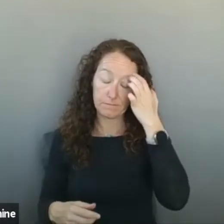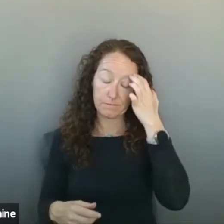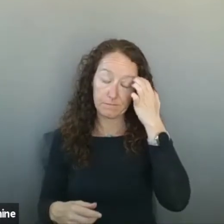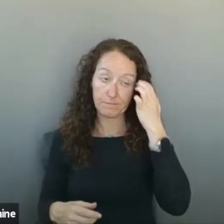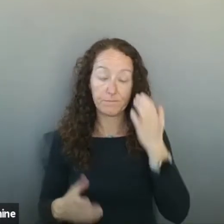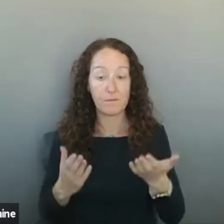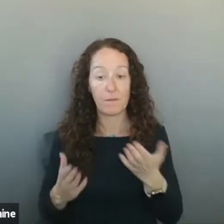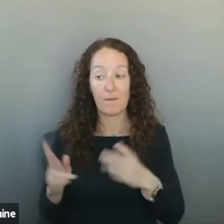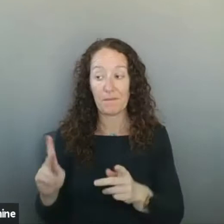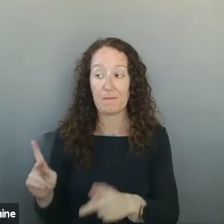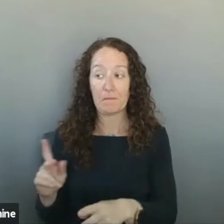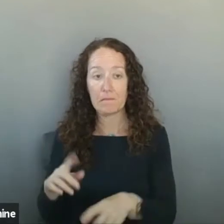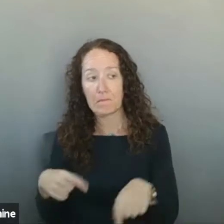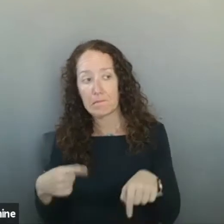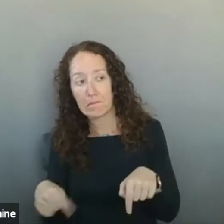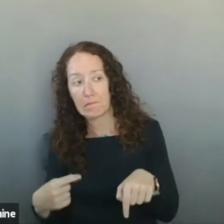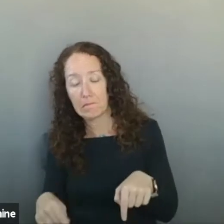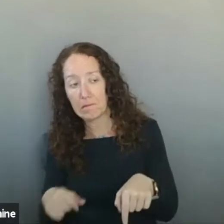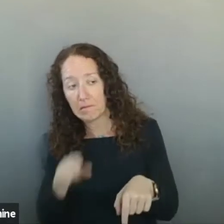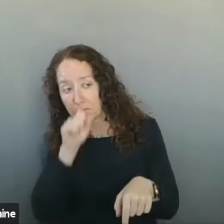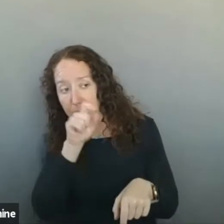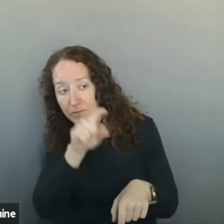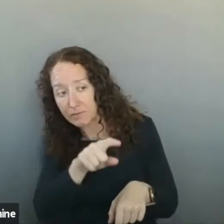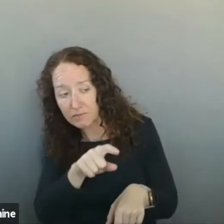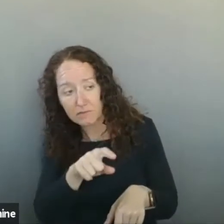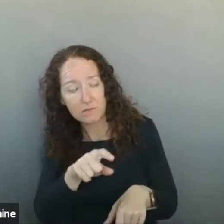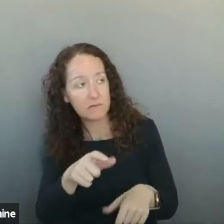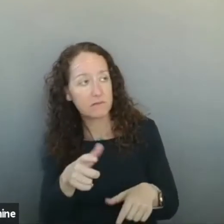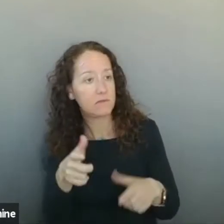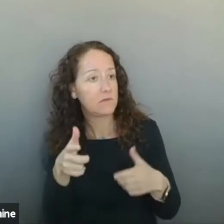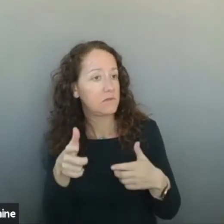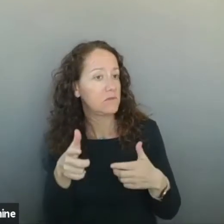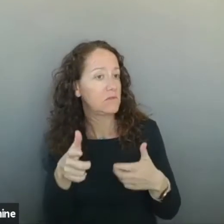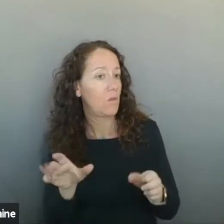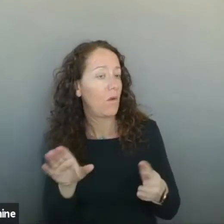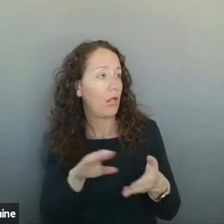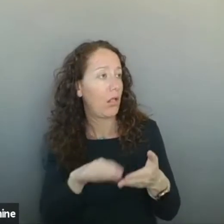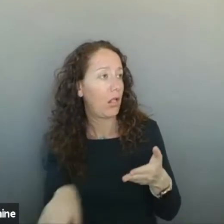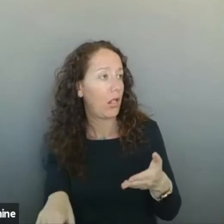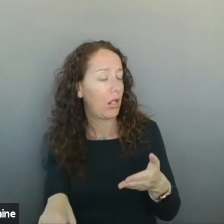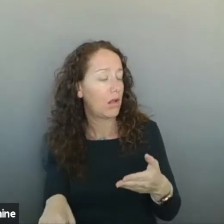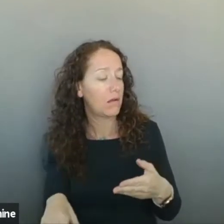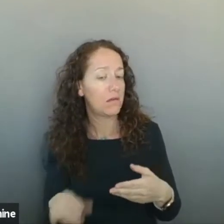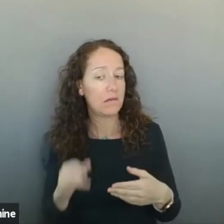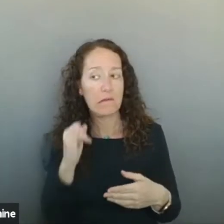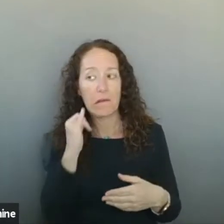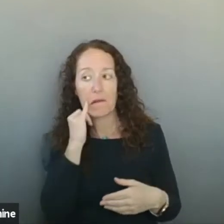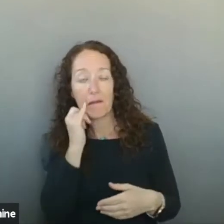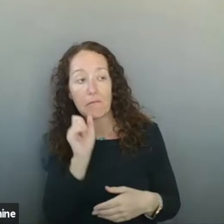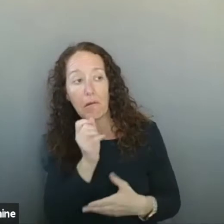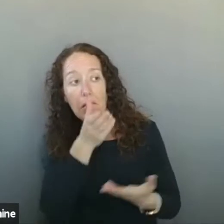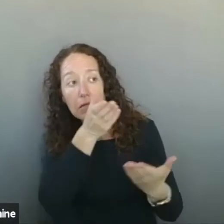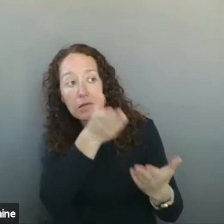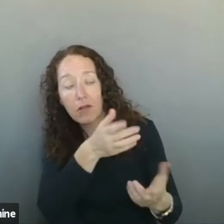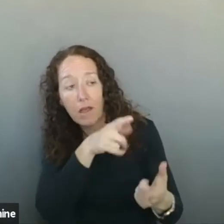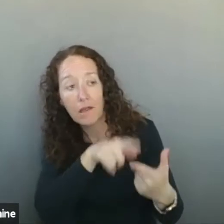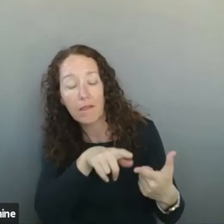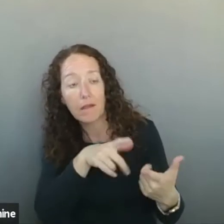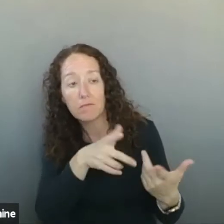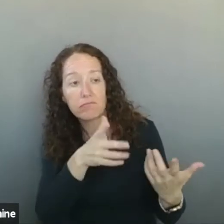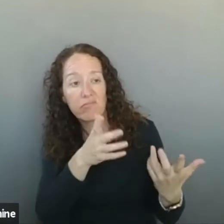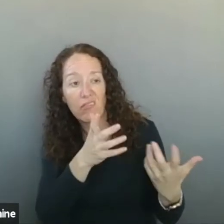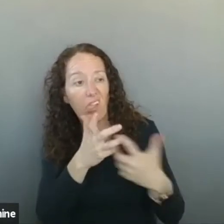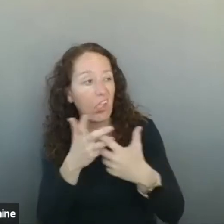up for fear of losing their job. For if something doesn't go right, then then they